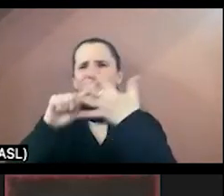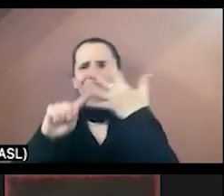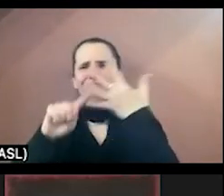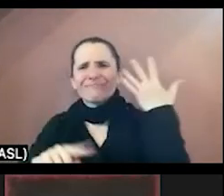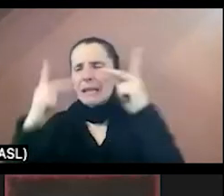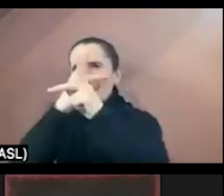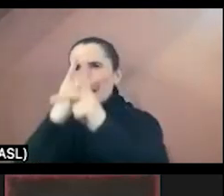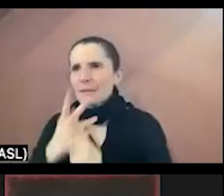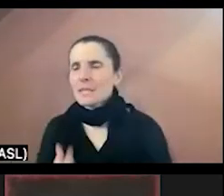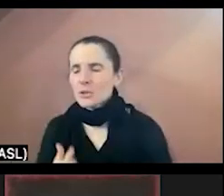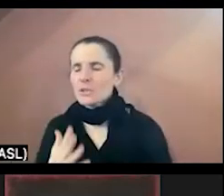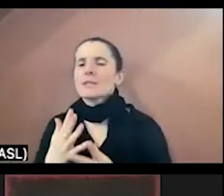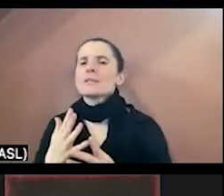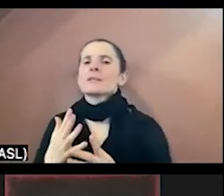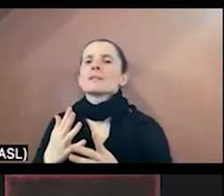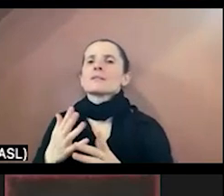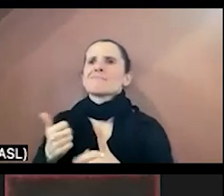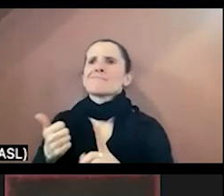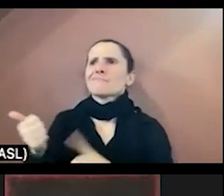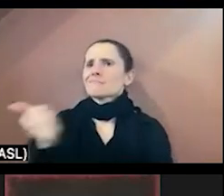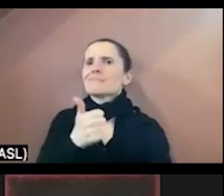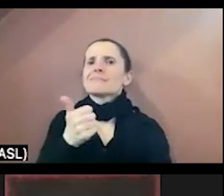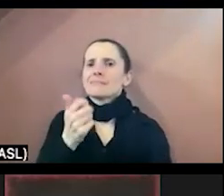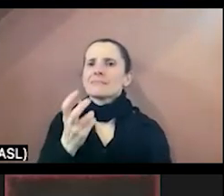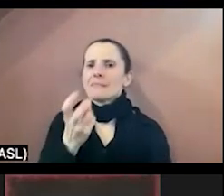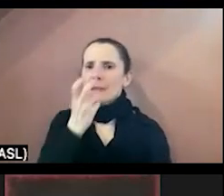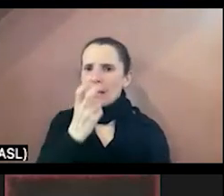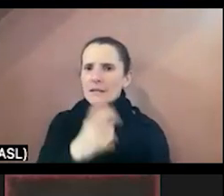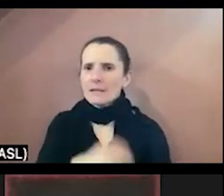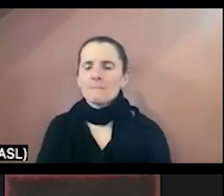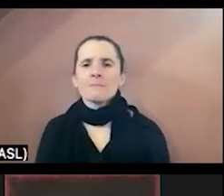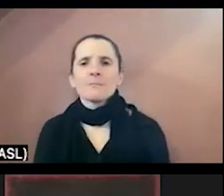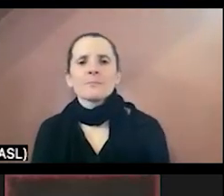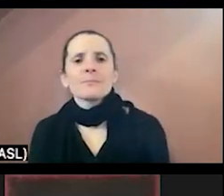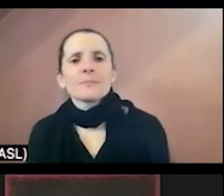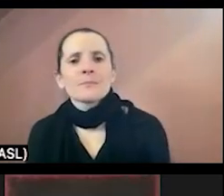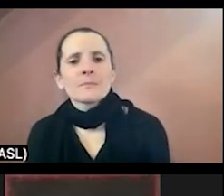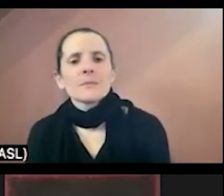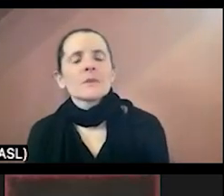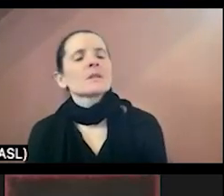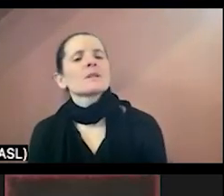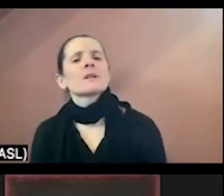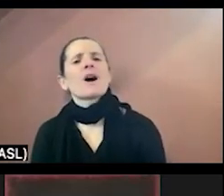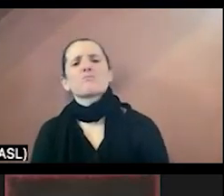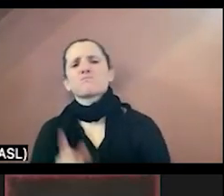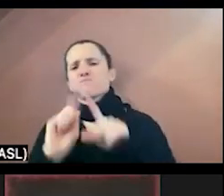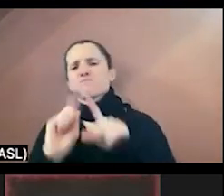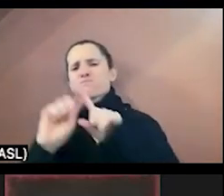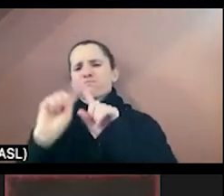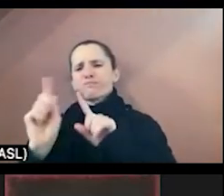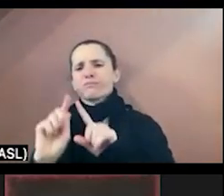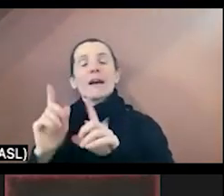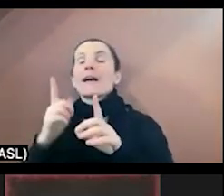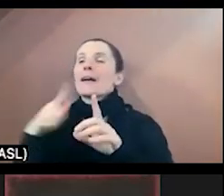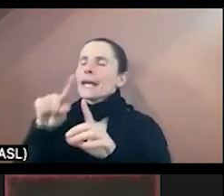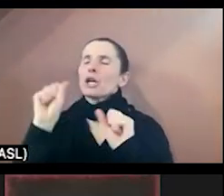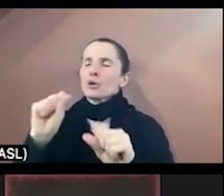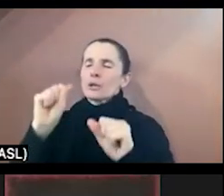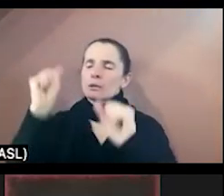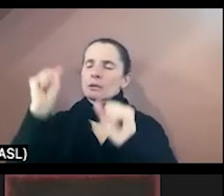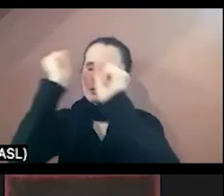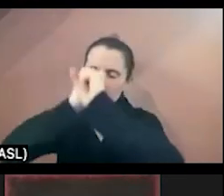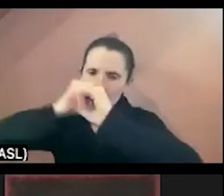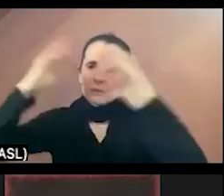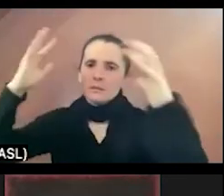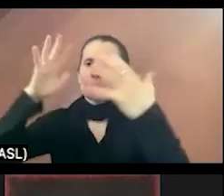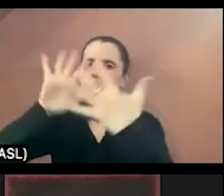follow different mental patterns and even different material patterns thanks to modern technologies, referring to the more